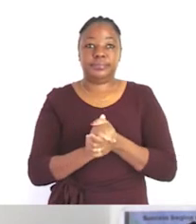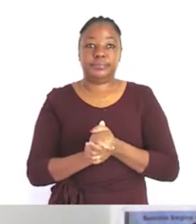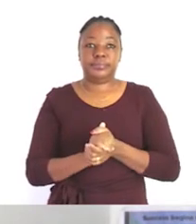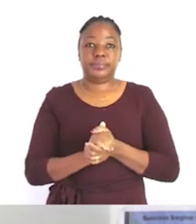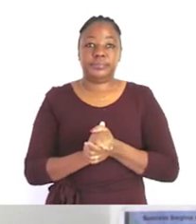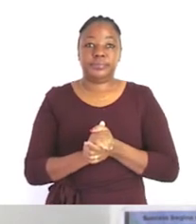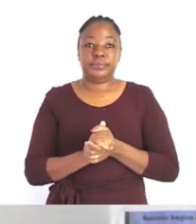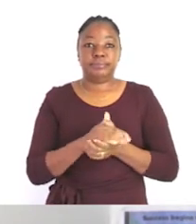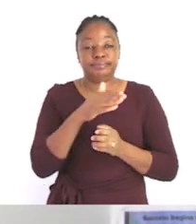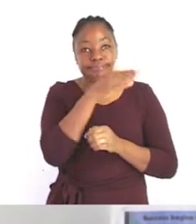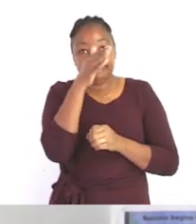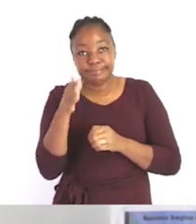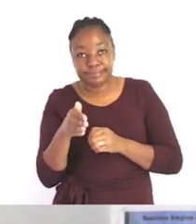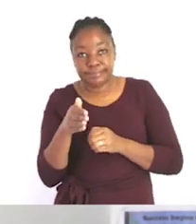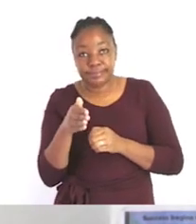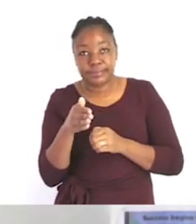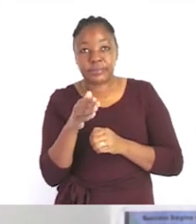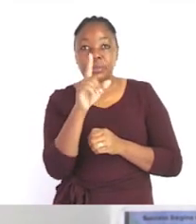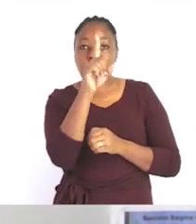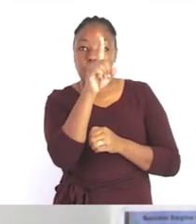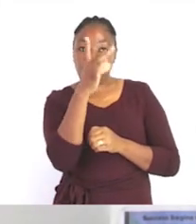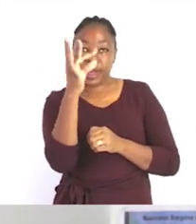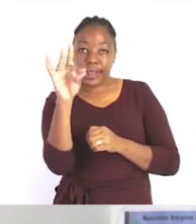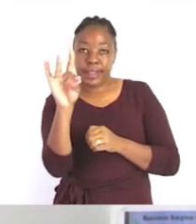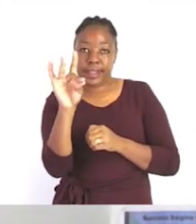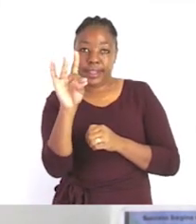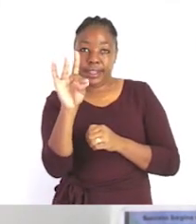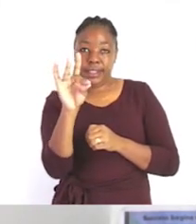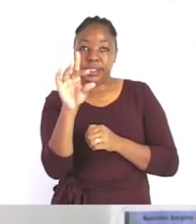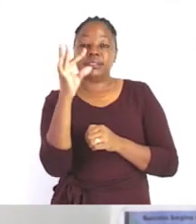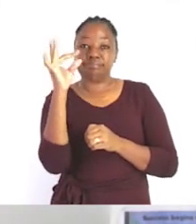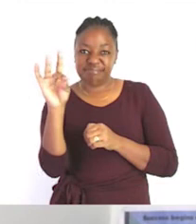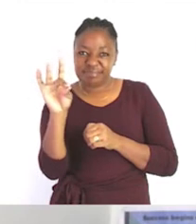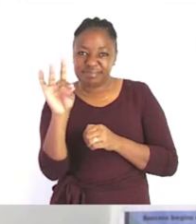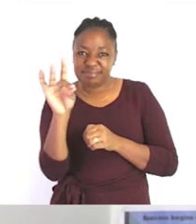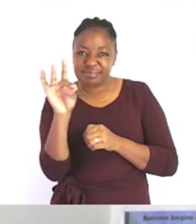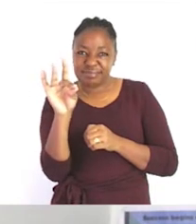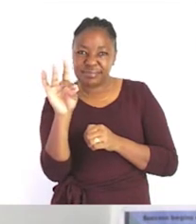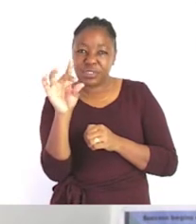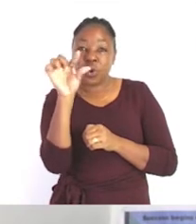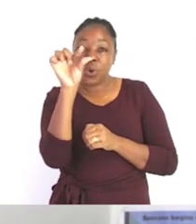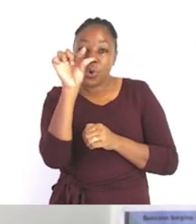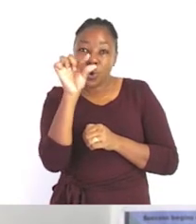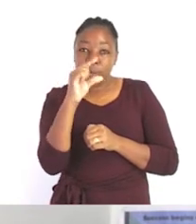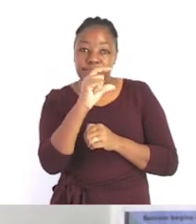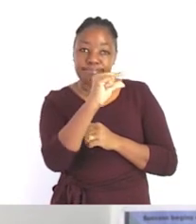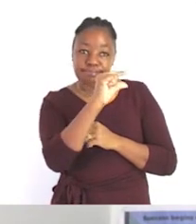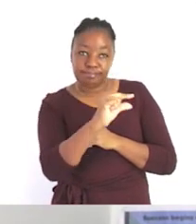look at is 8. Now remember, we did say from smallest